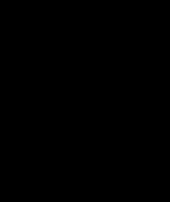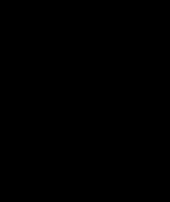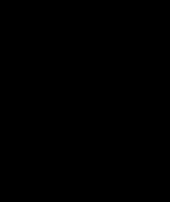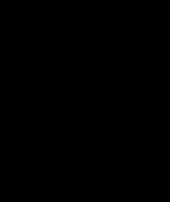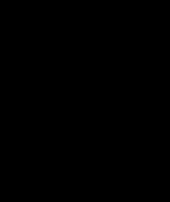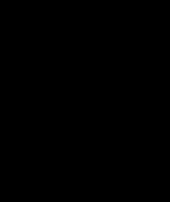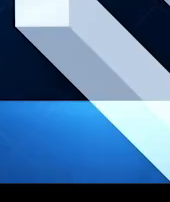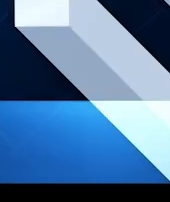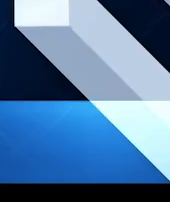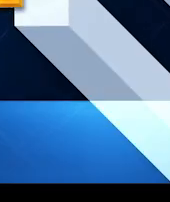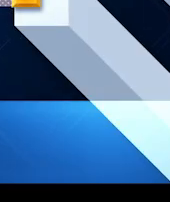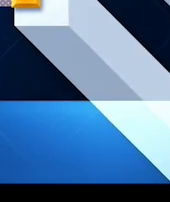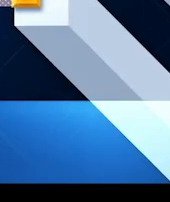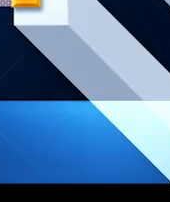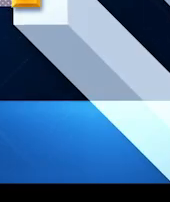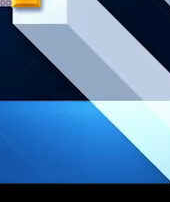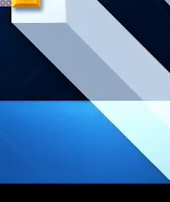international educator.